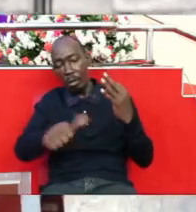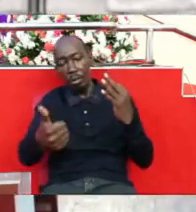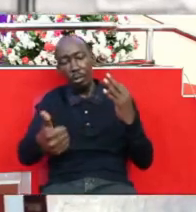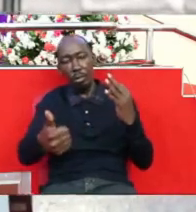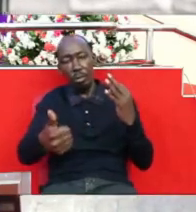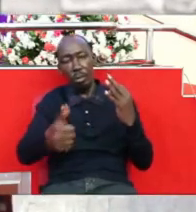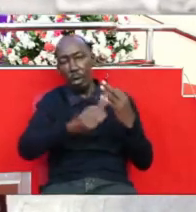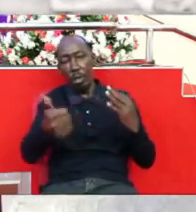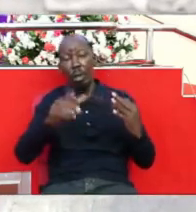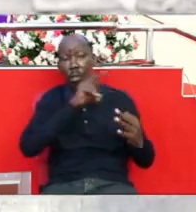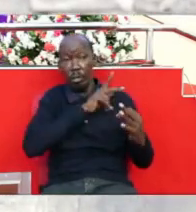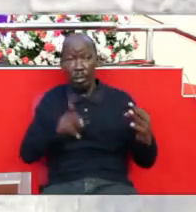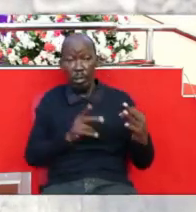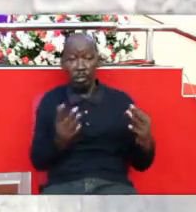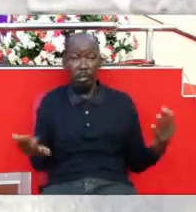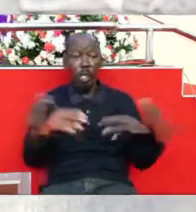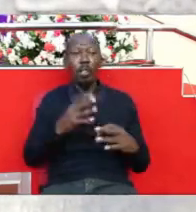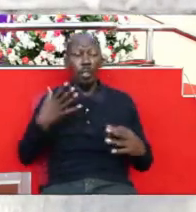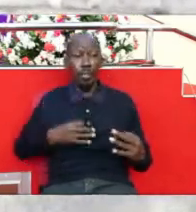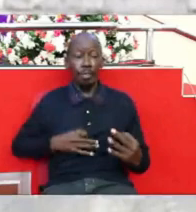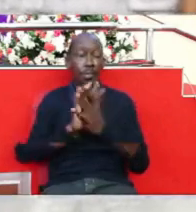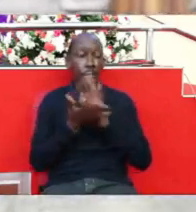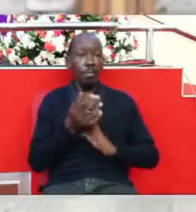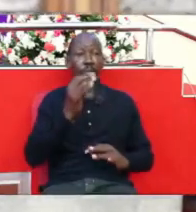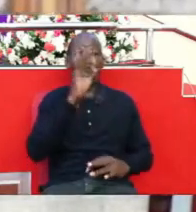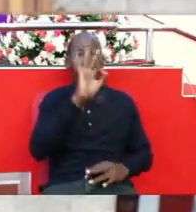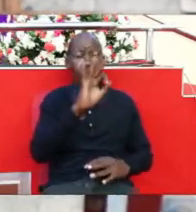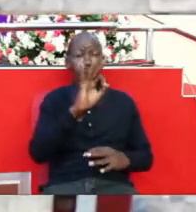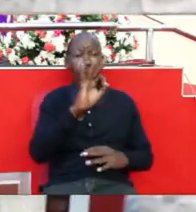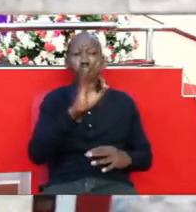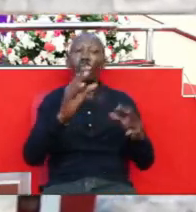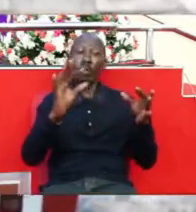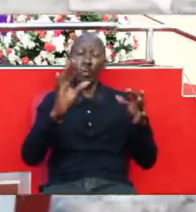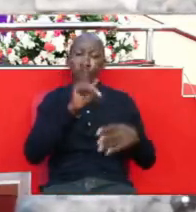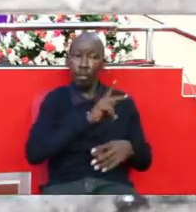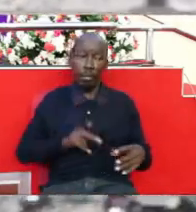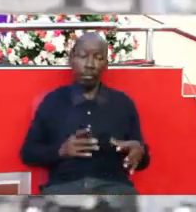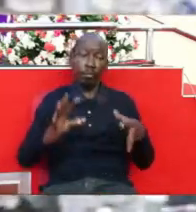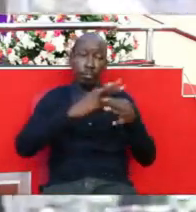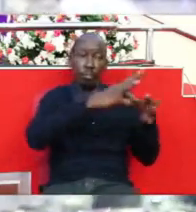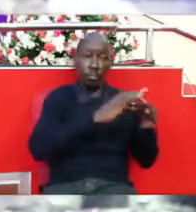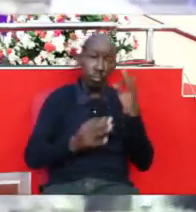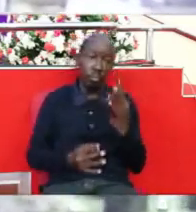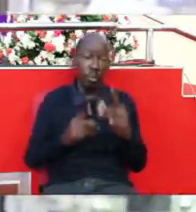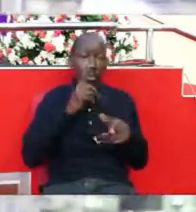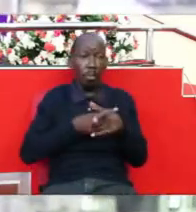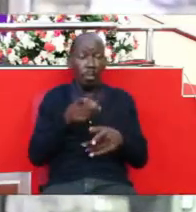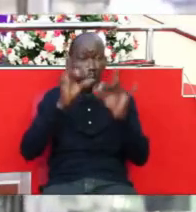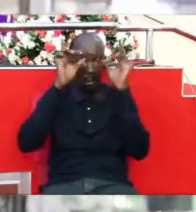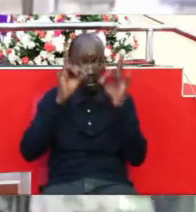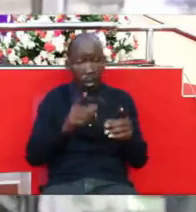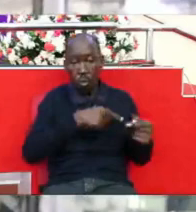from the other king, and they became three kings. Na kwa hivyo wakaomba mashauri kutoka kwa wafalme wengine wakafanyika wafalme watatu. And as they decided to go